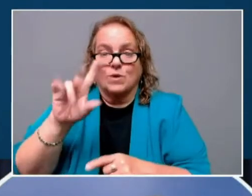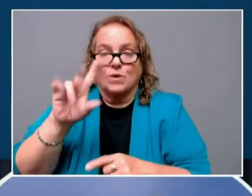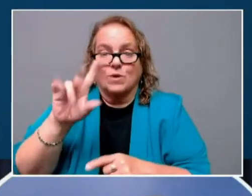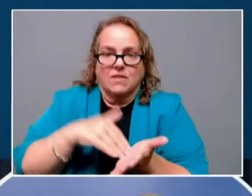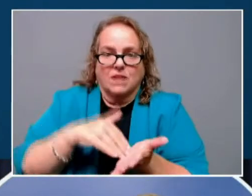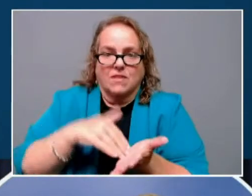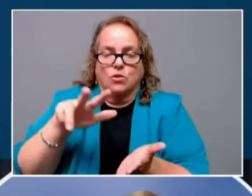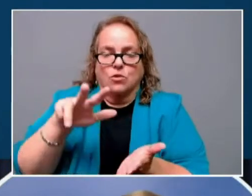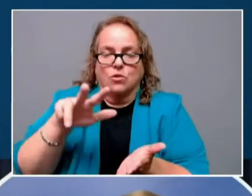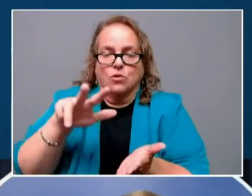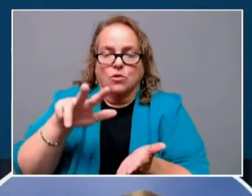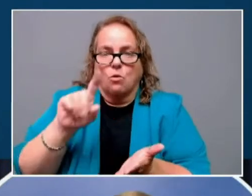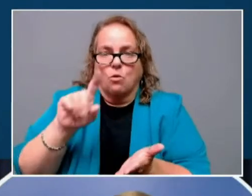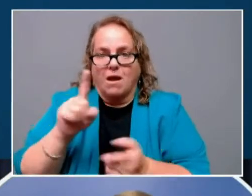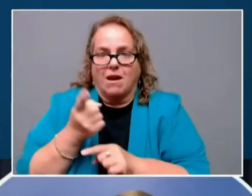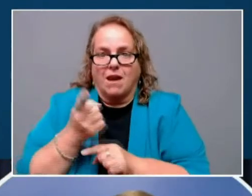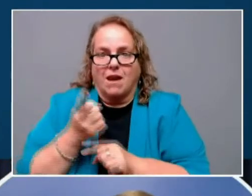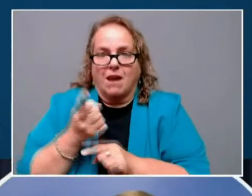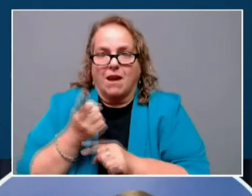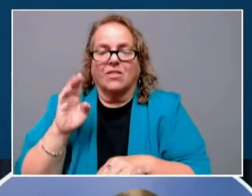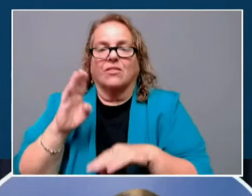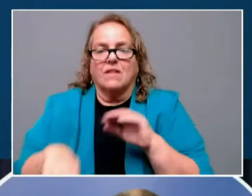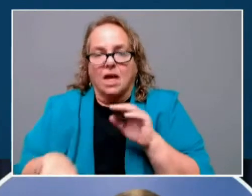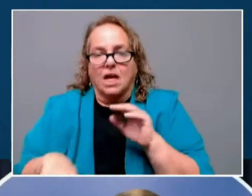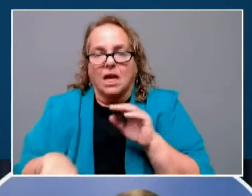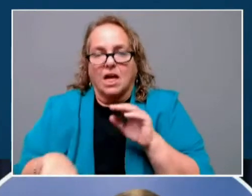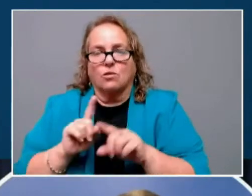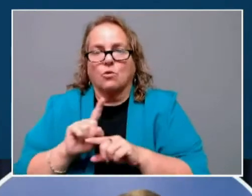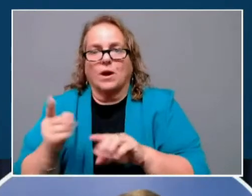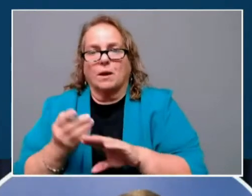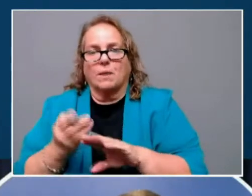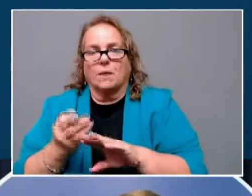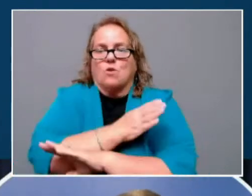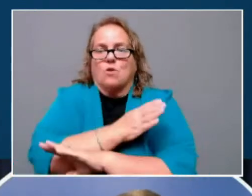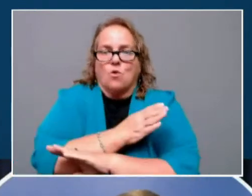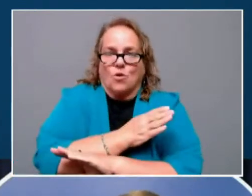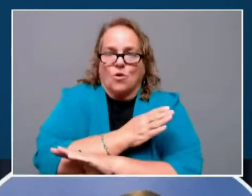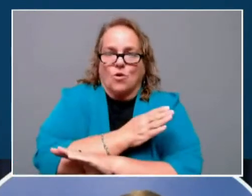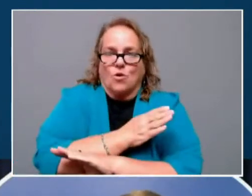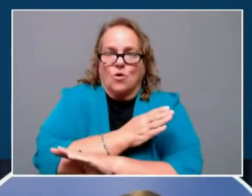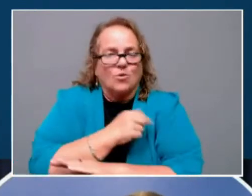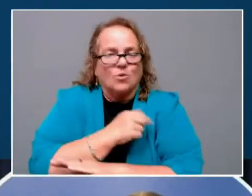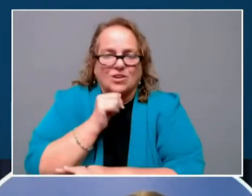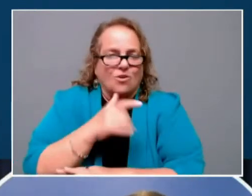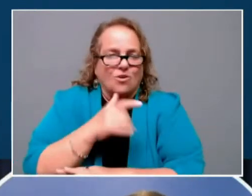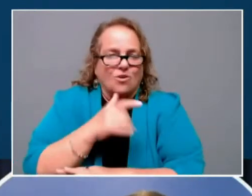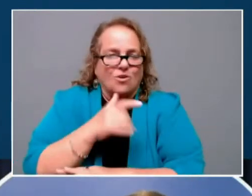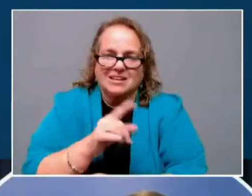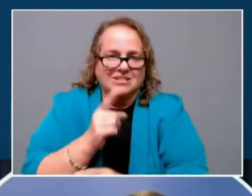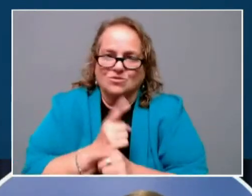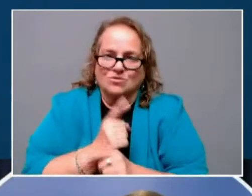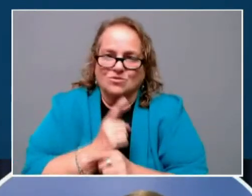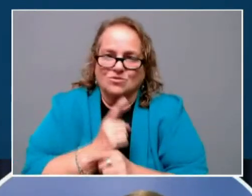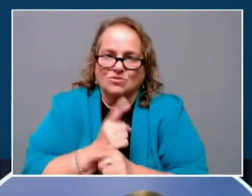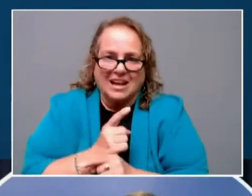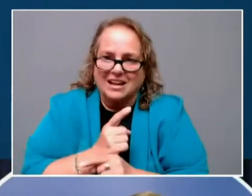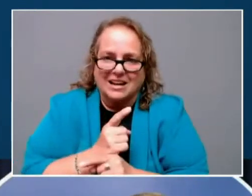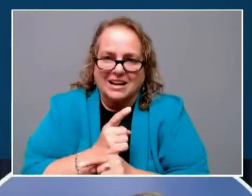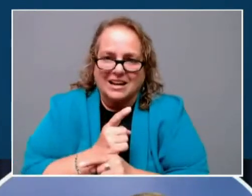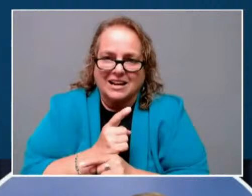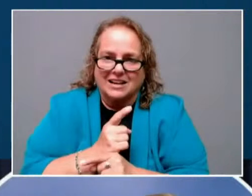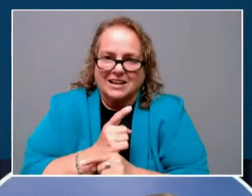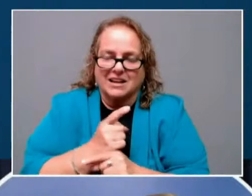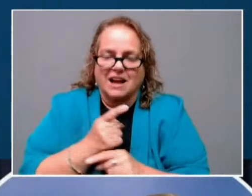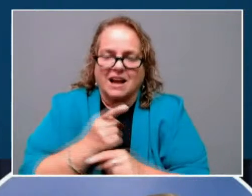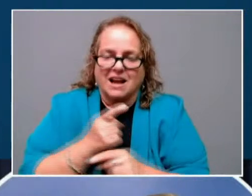27,301 last week than the week before. Folks, we don't think that that is real. There's an opposite effect on positivity that we'll